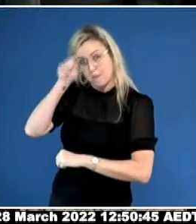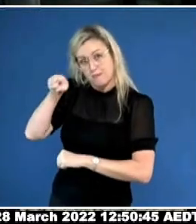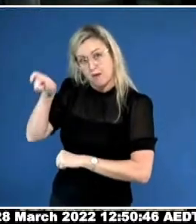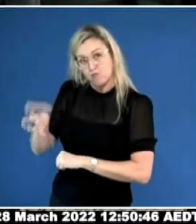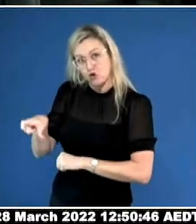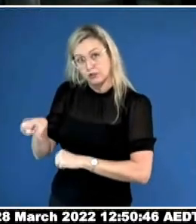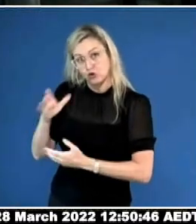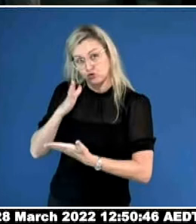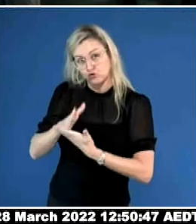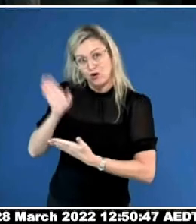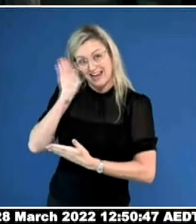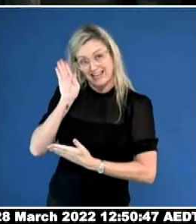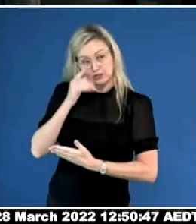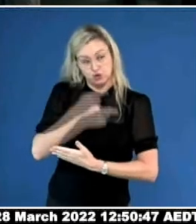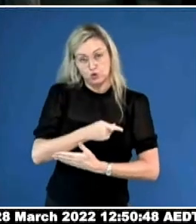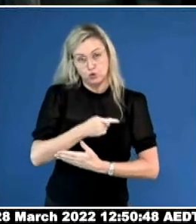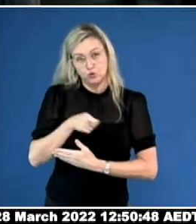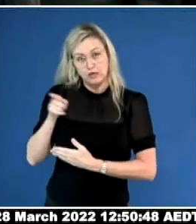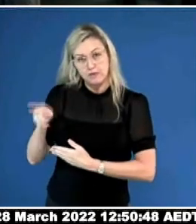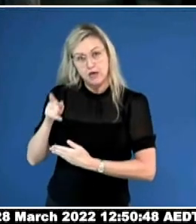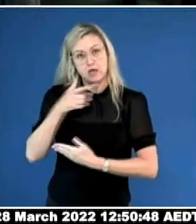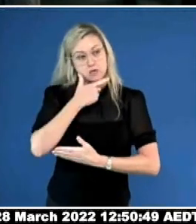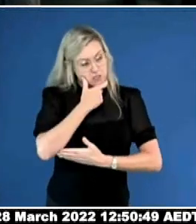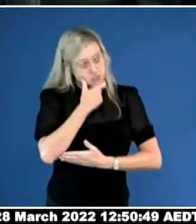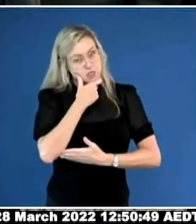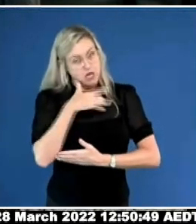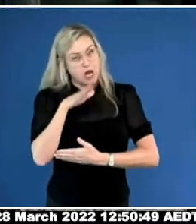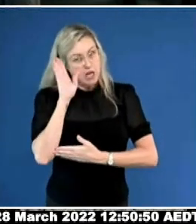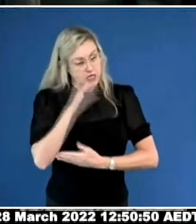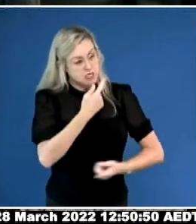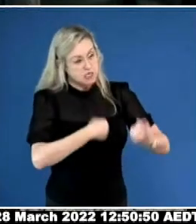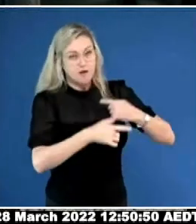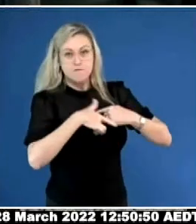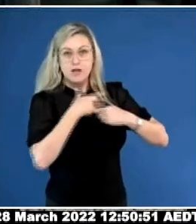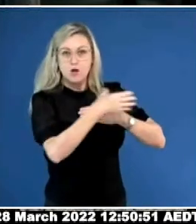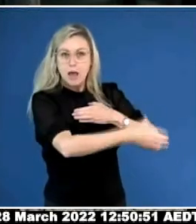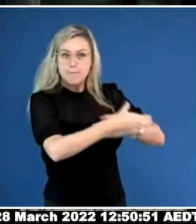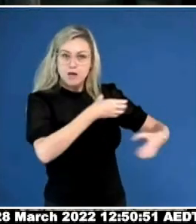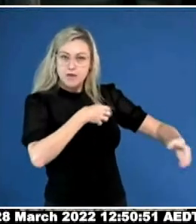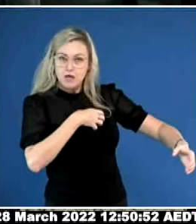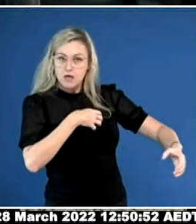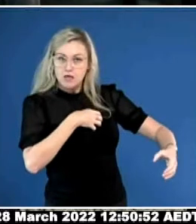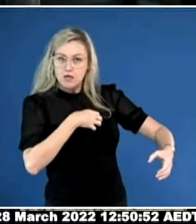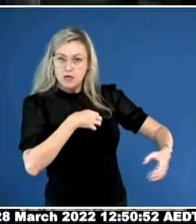That person had empathy and they actually asked you what you needed.